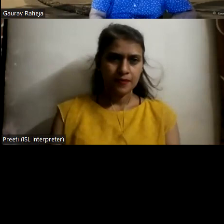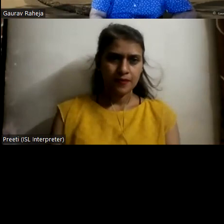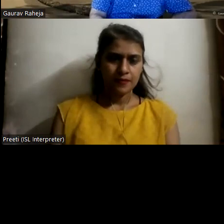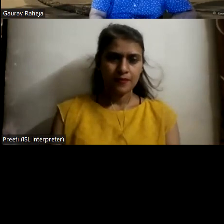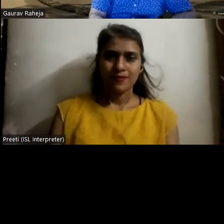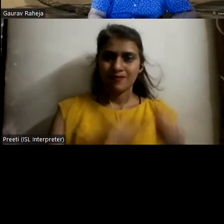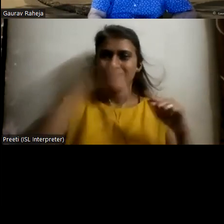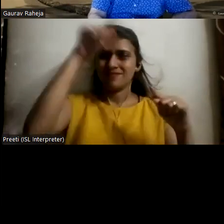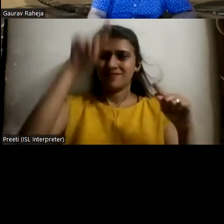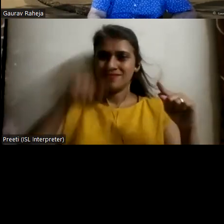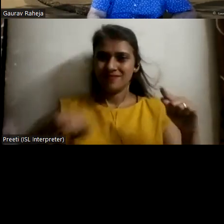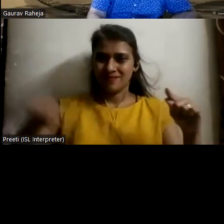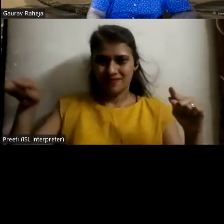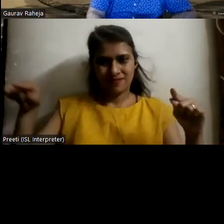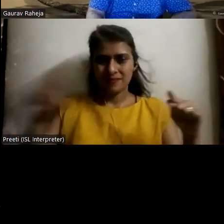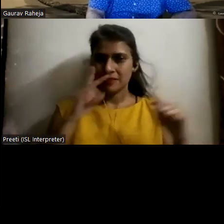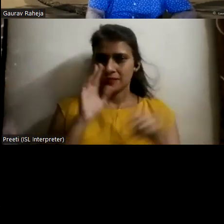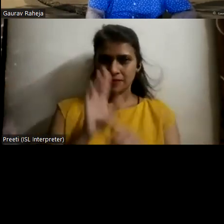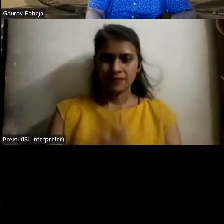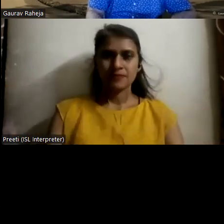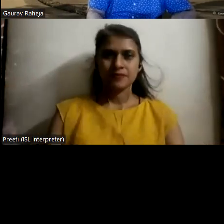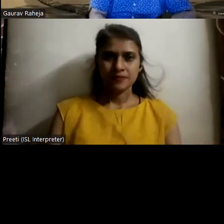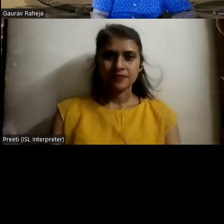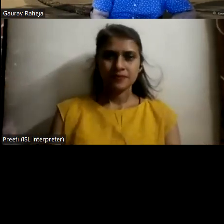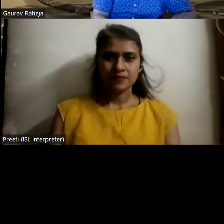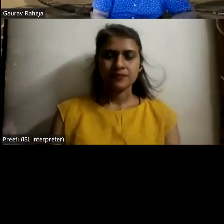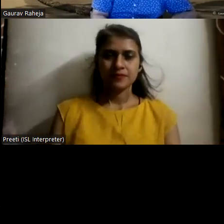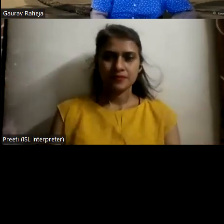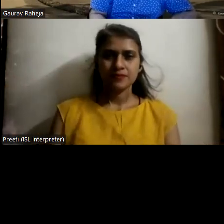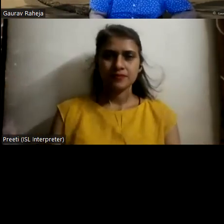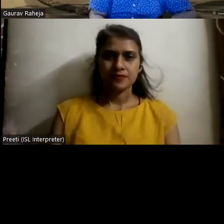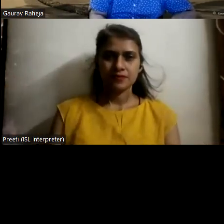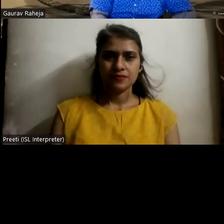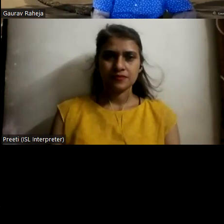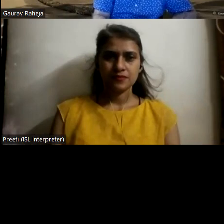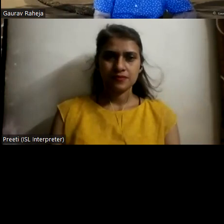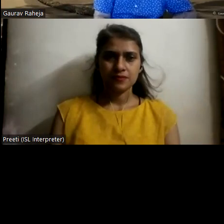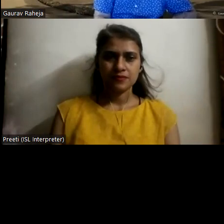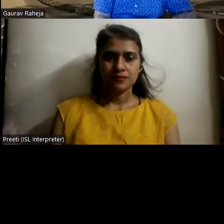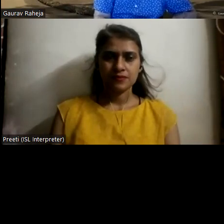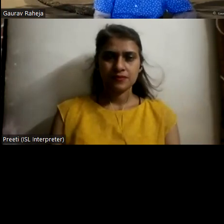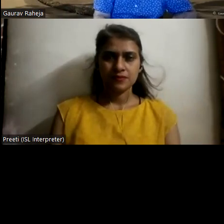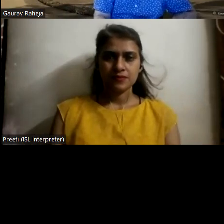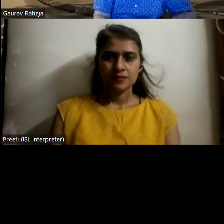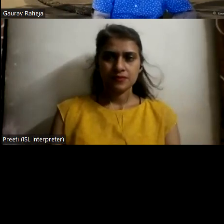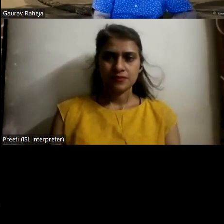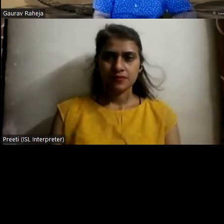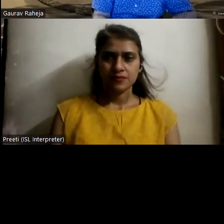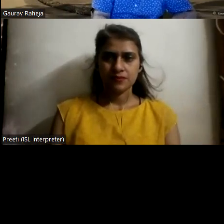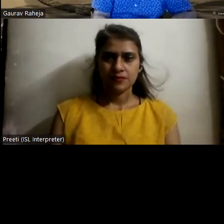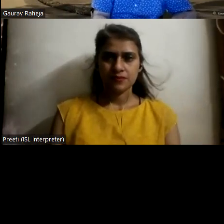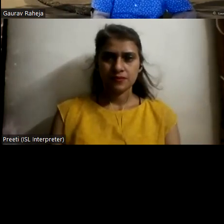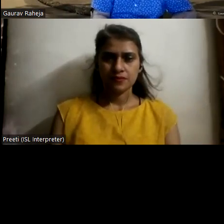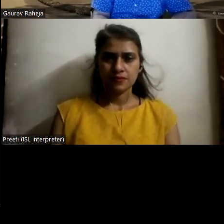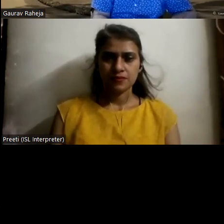is a bell-shaped statistical curve, right? Which is called law of average. So we design most of the things